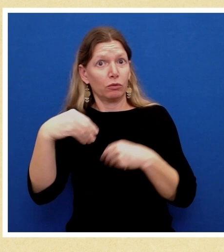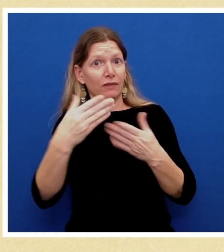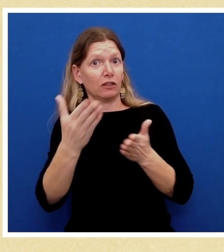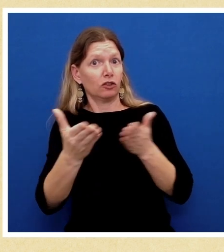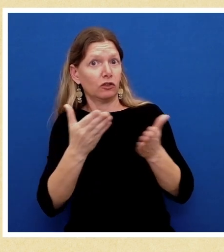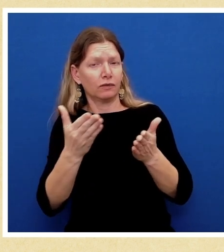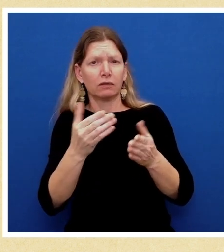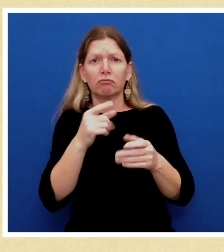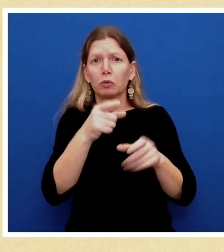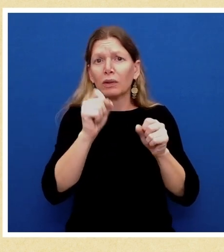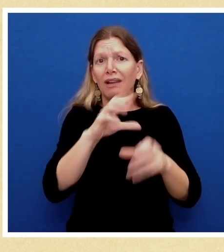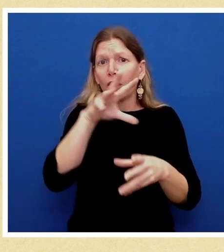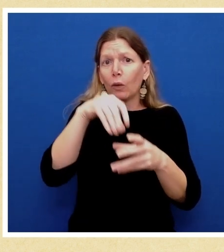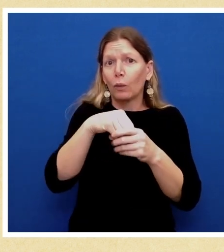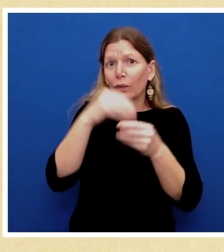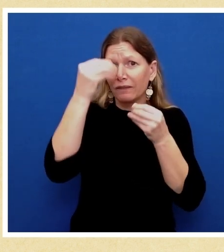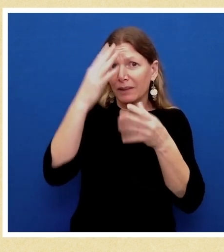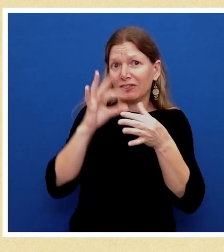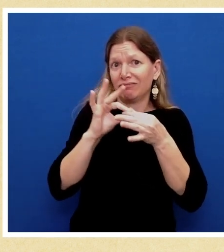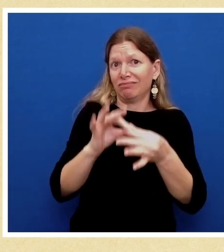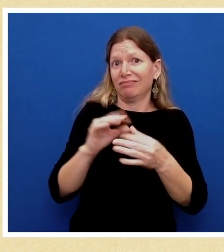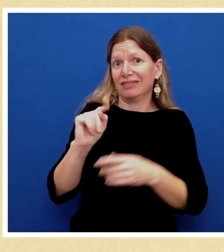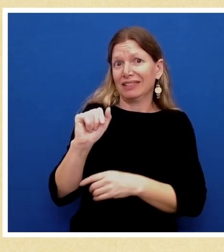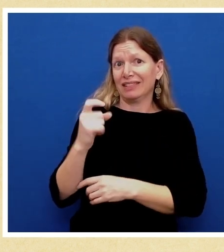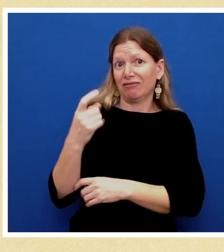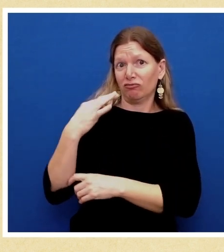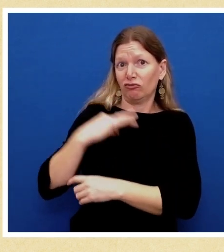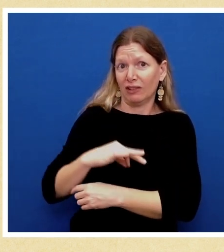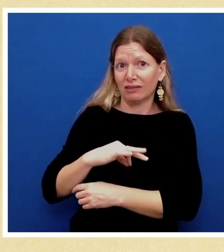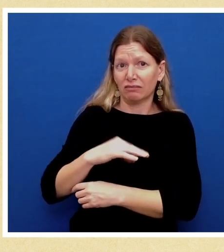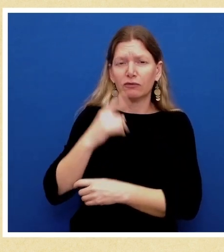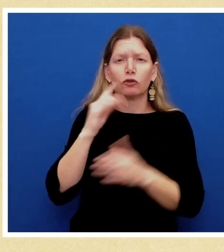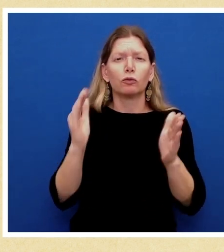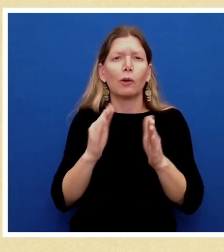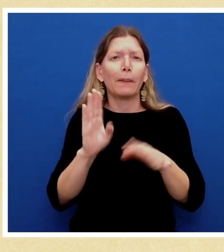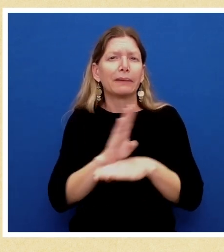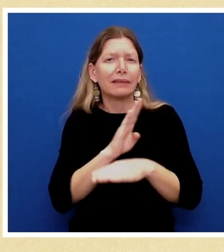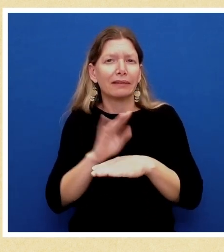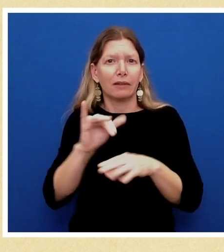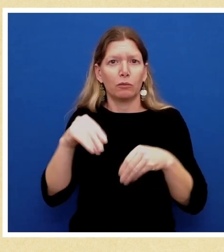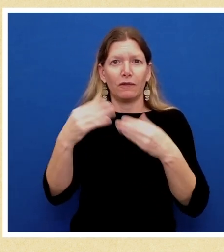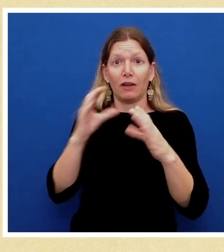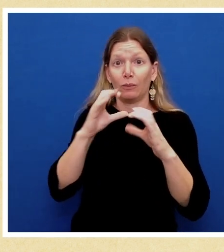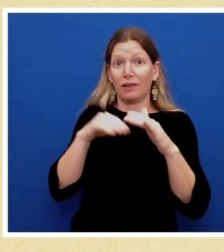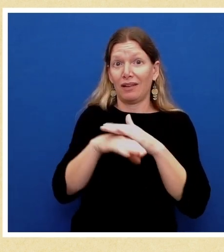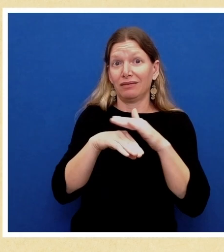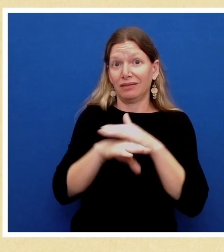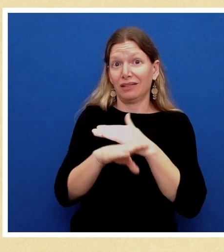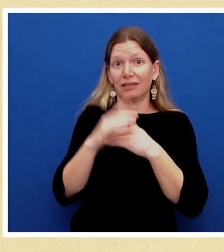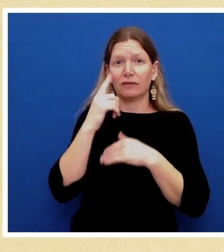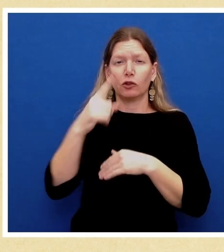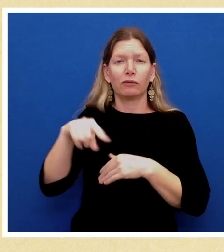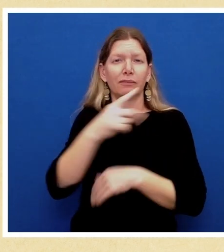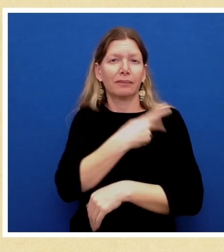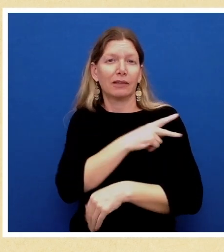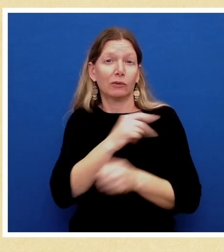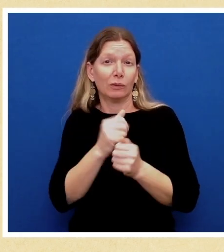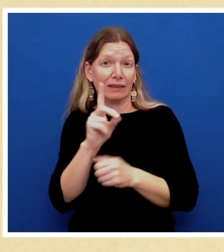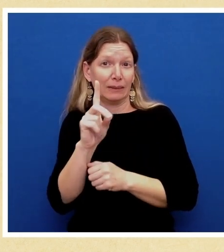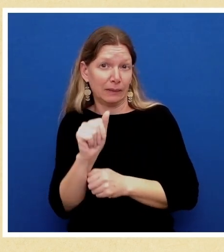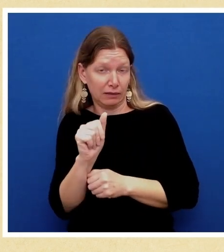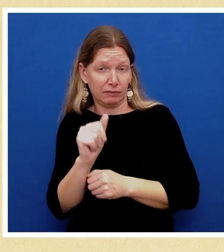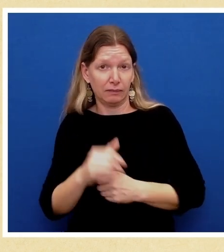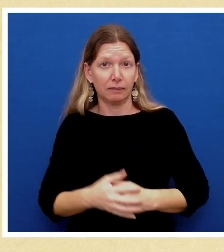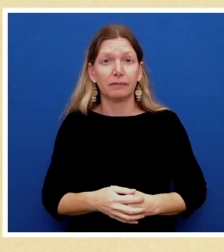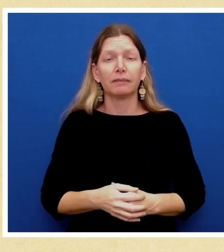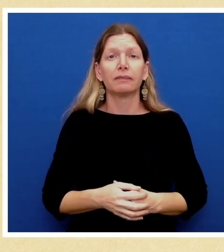for providing the service. It can be helpful to include information about tax credits for small businesses that provide communication access